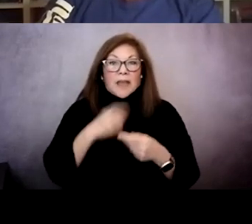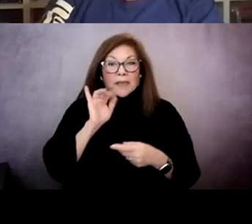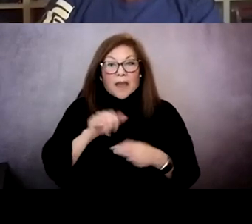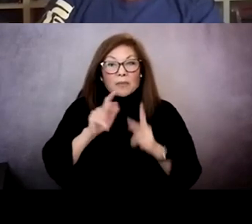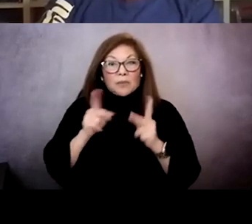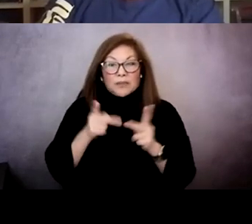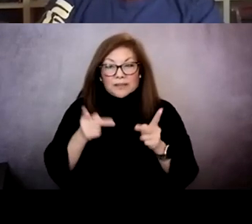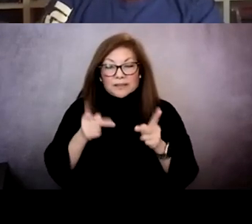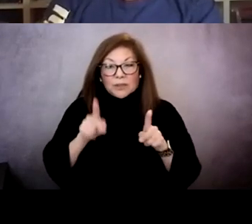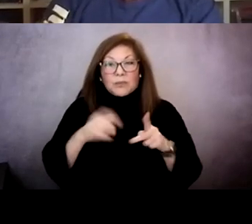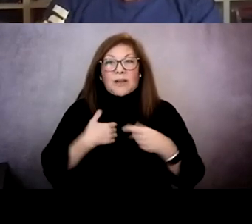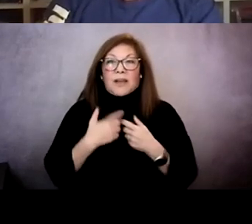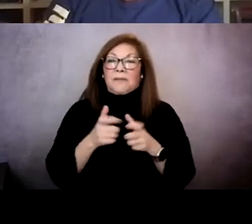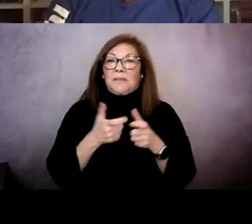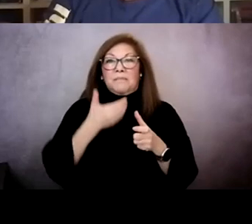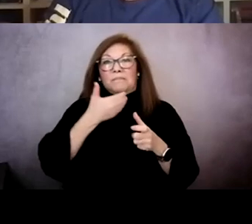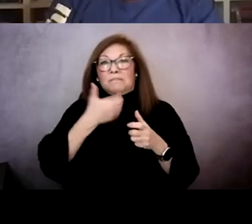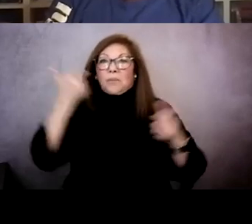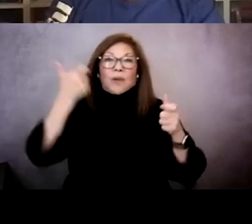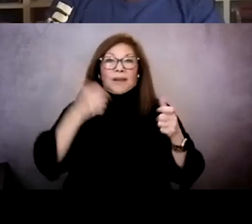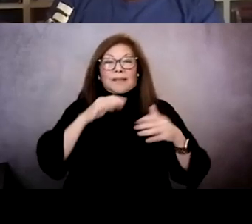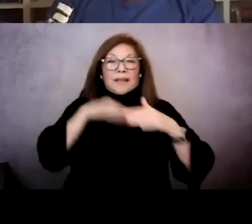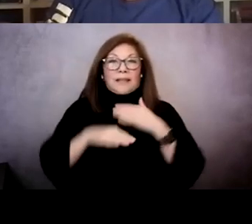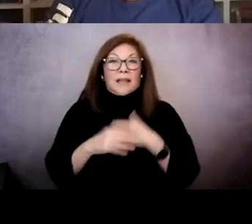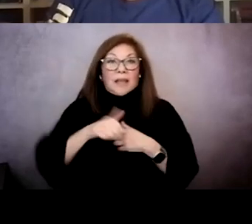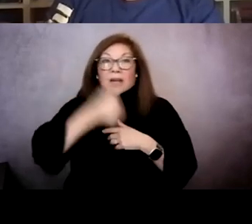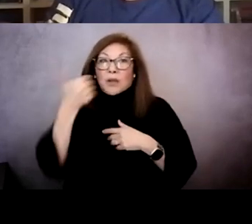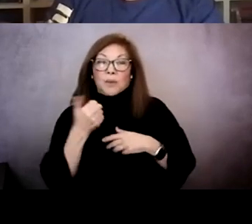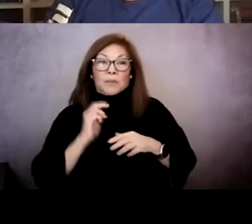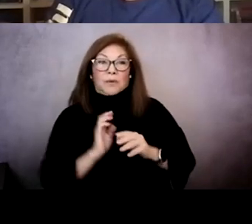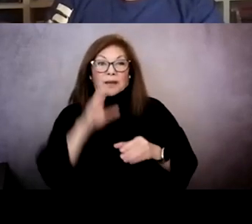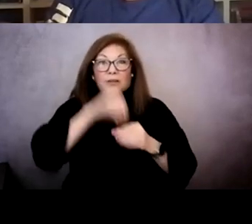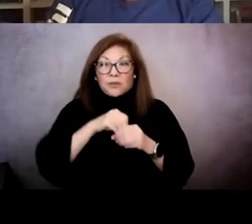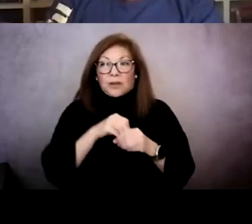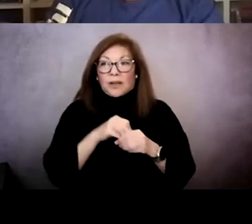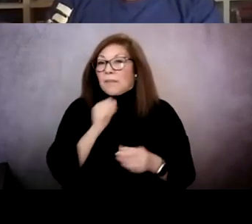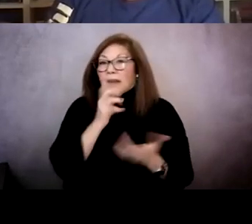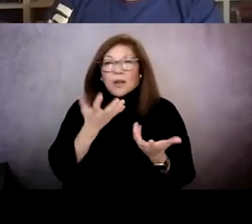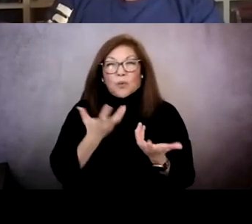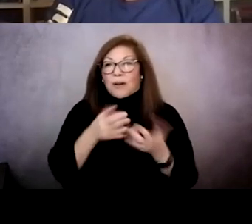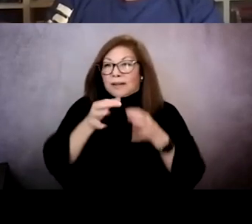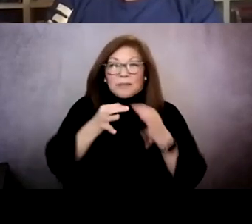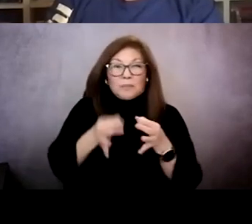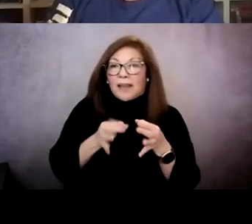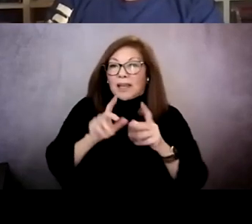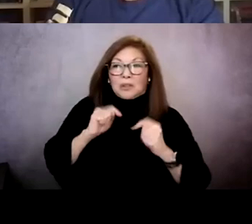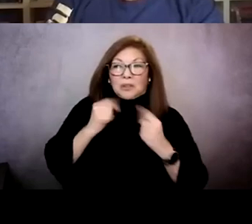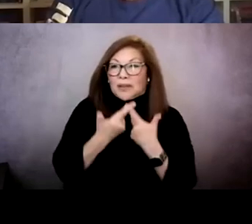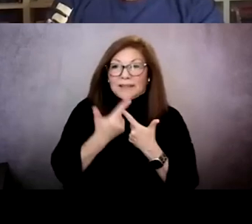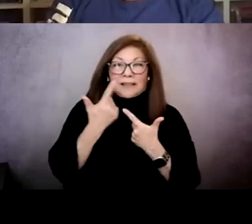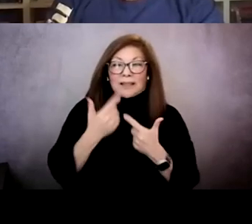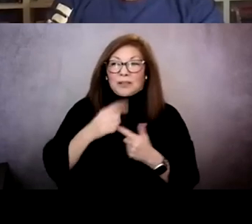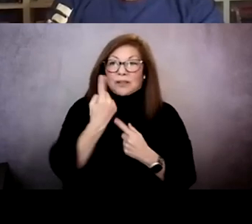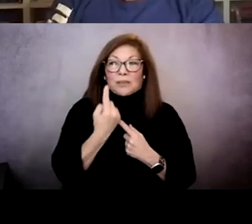access, and anybody else can peer in, but that wasn't, I didn't want to explain or translate to anybody,